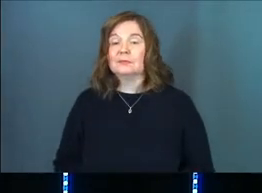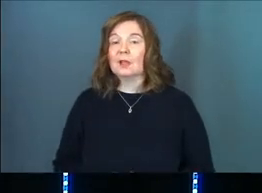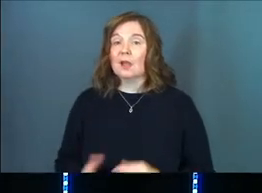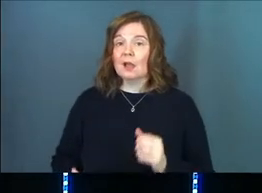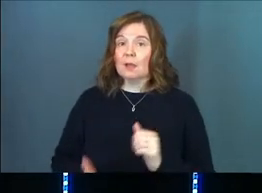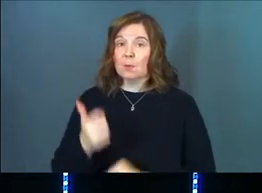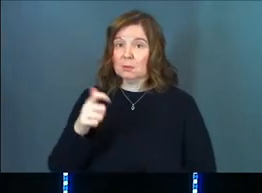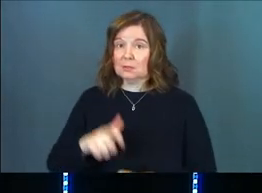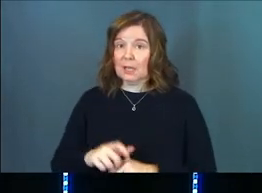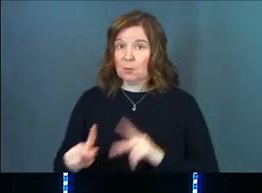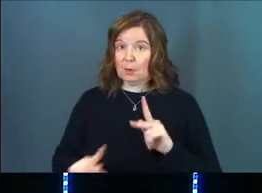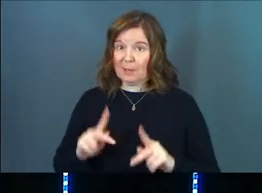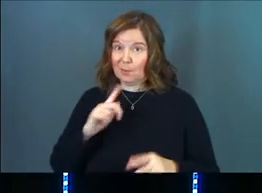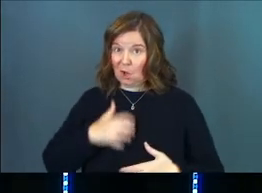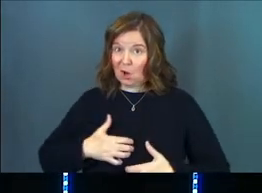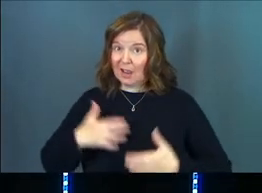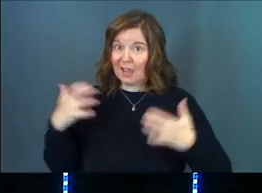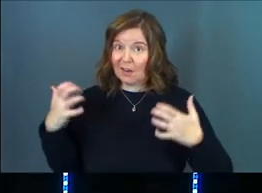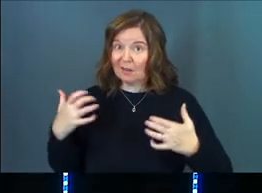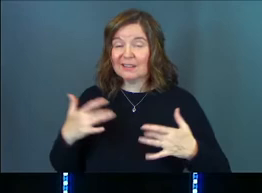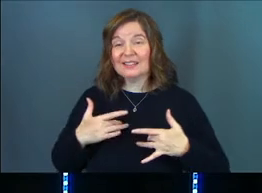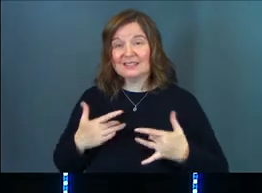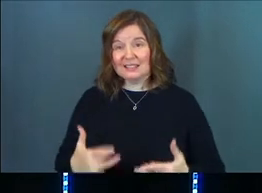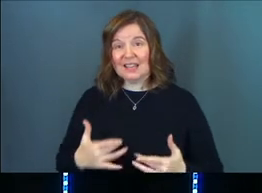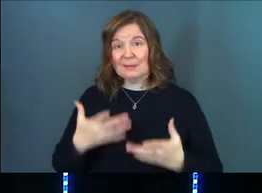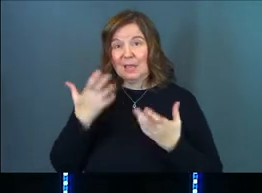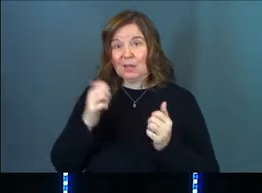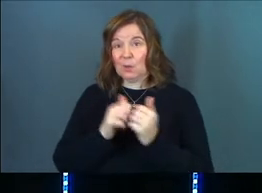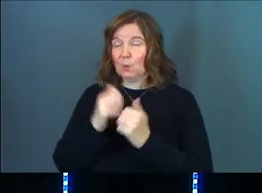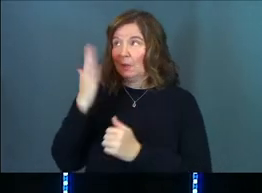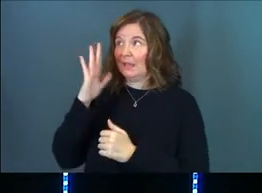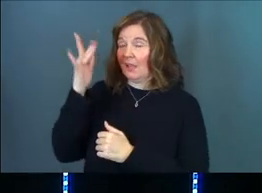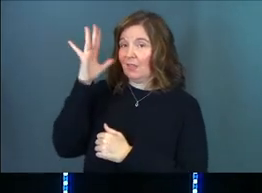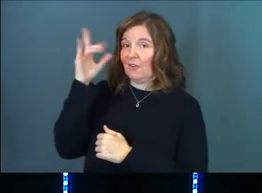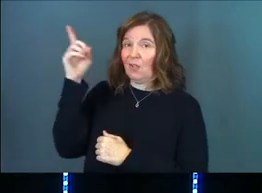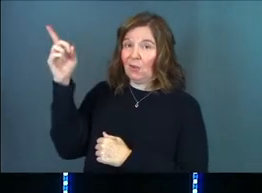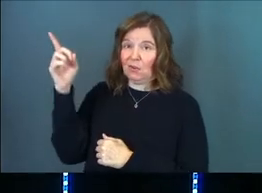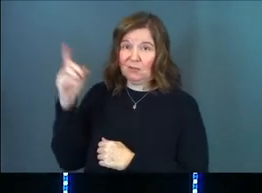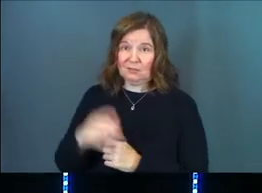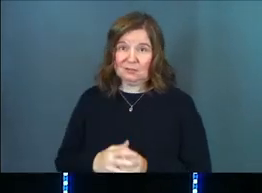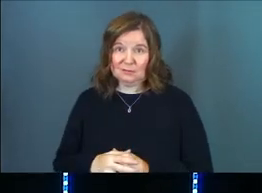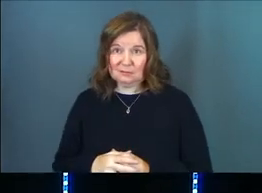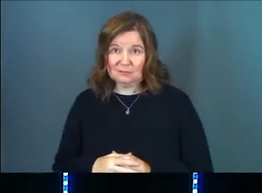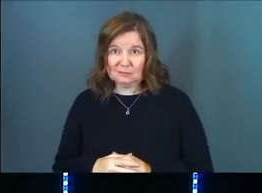that most of the time when people are angry, their ultimate anger is with God the Father.